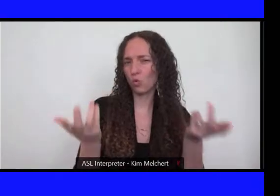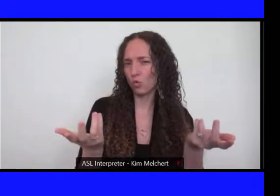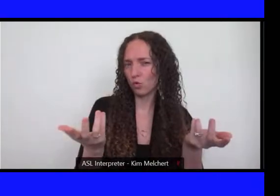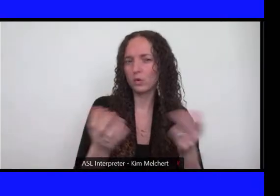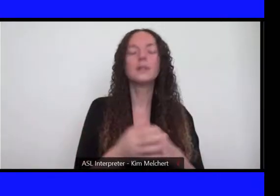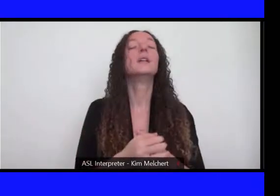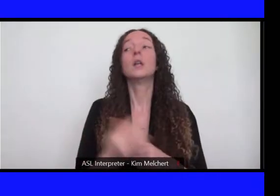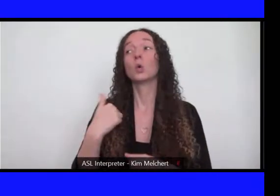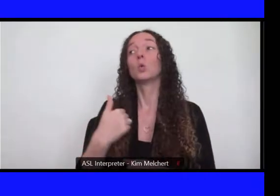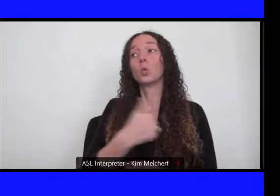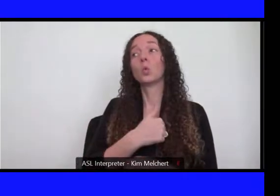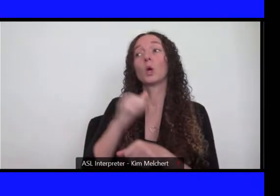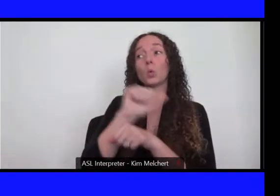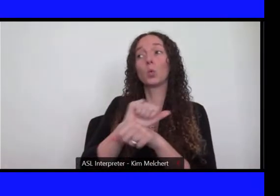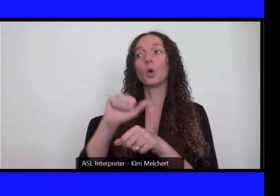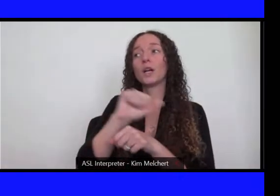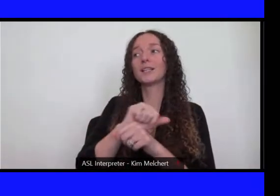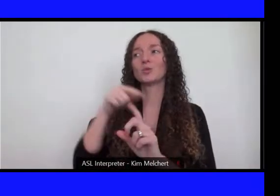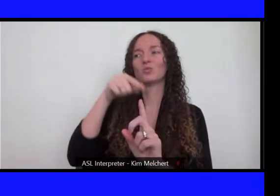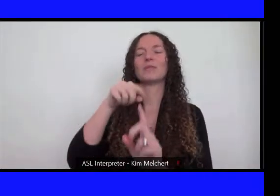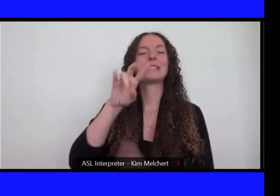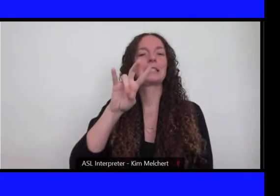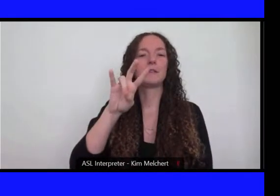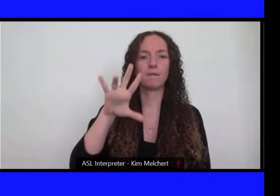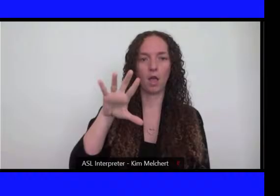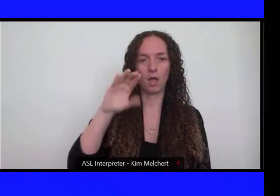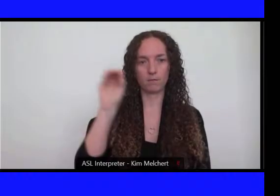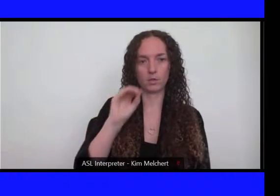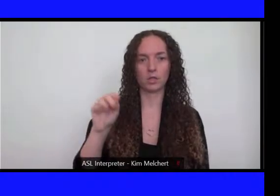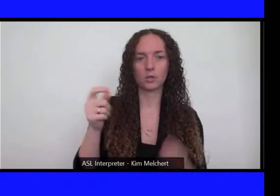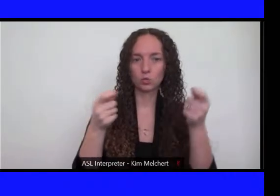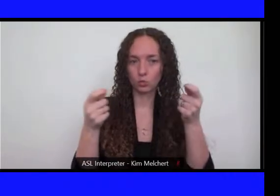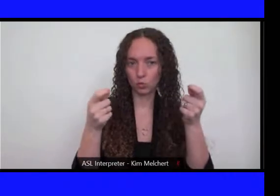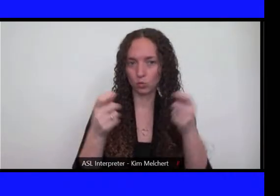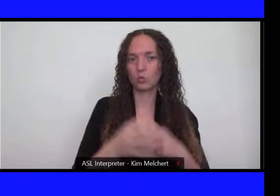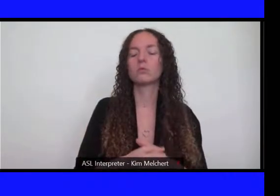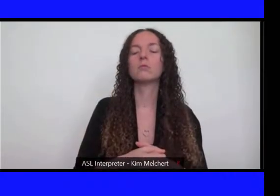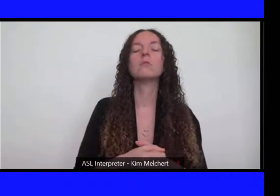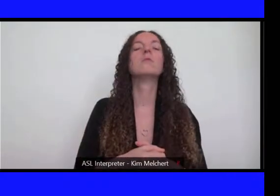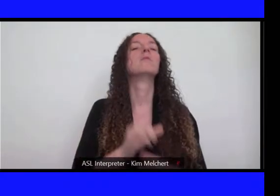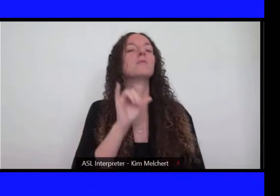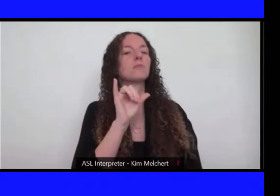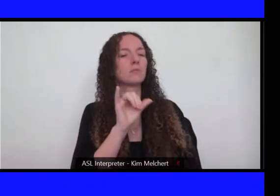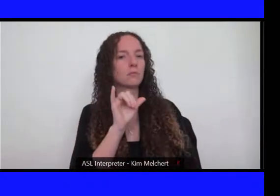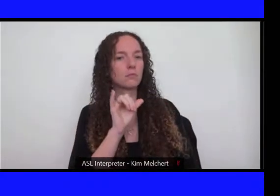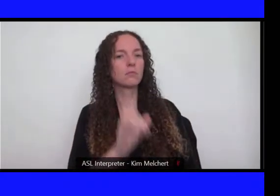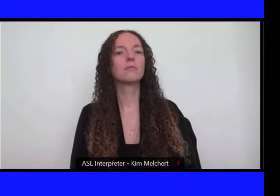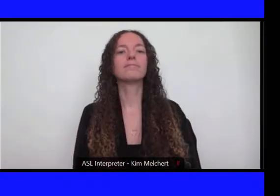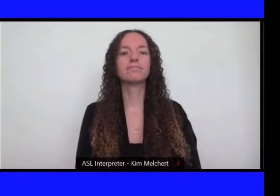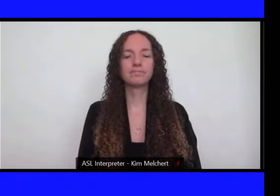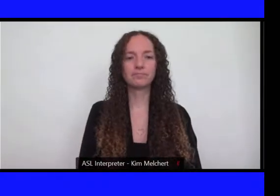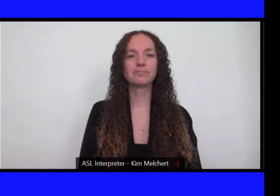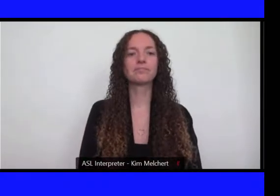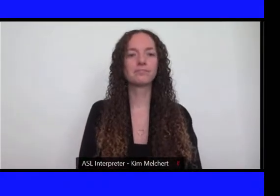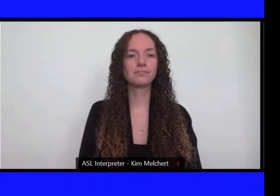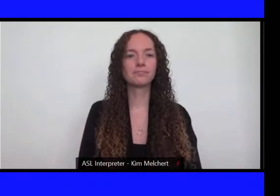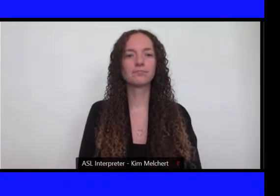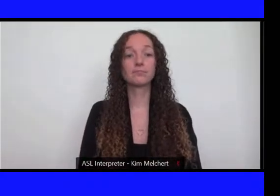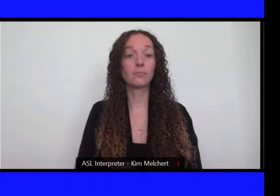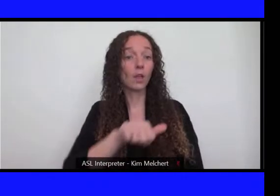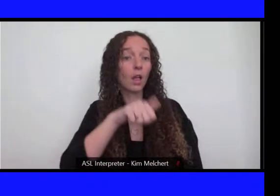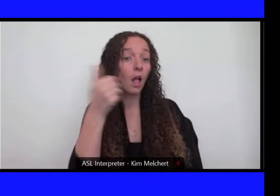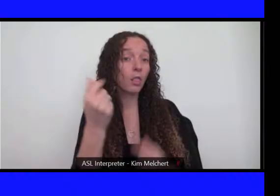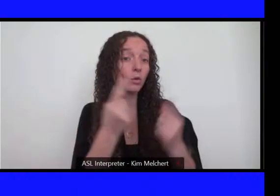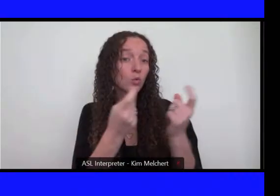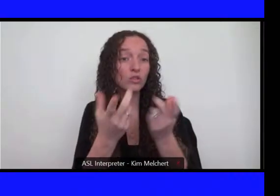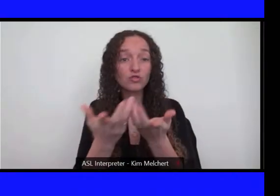that information, so at least we can see how are we comparing or how our patients are comparing to the national average. I